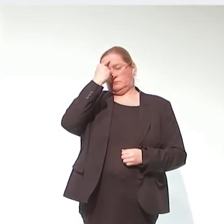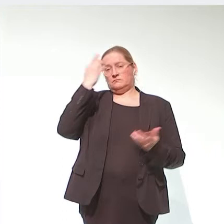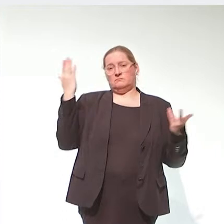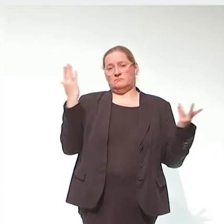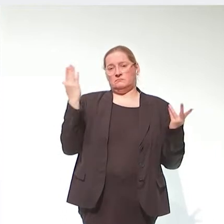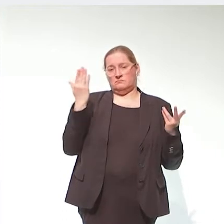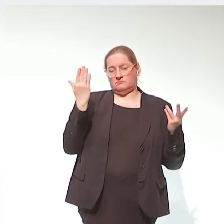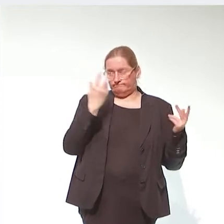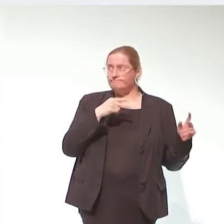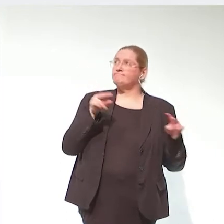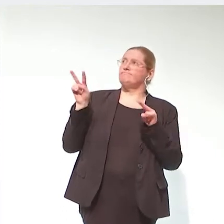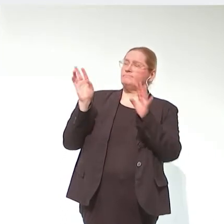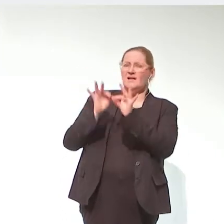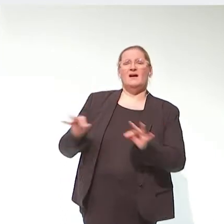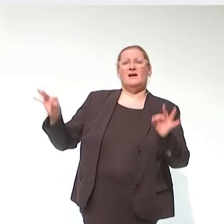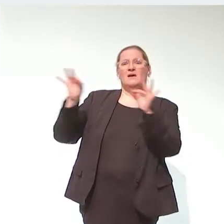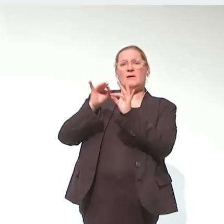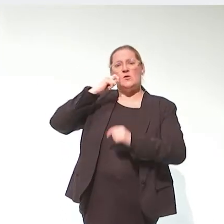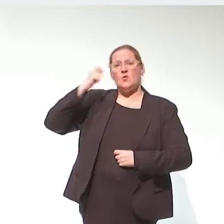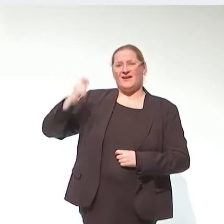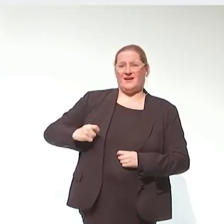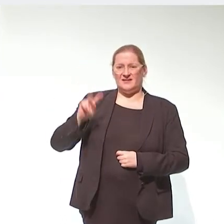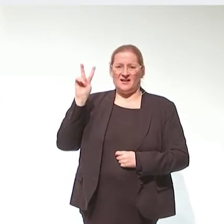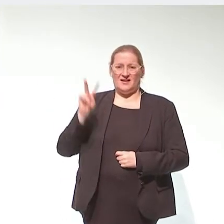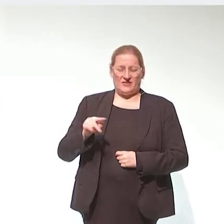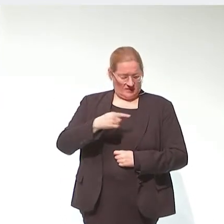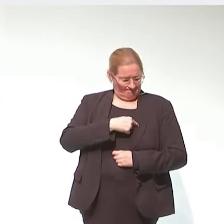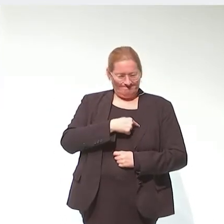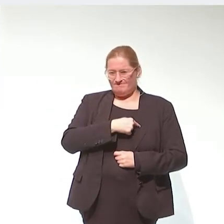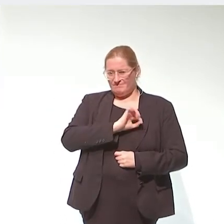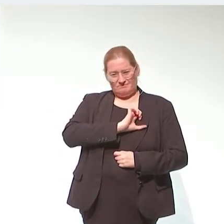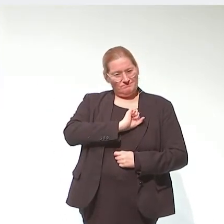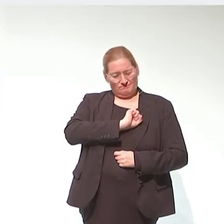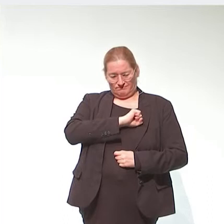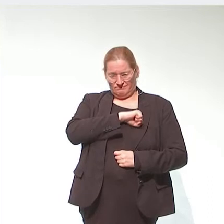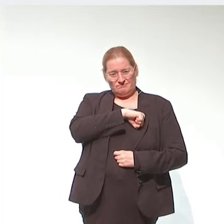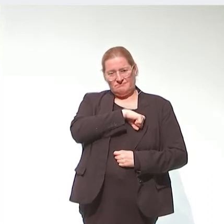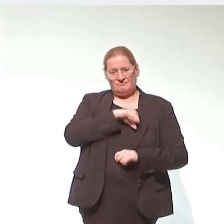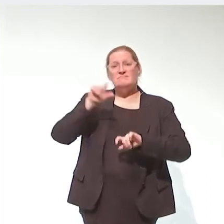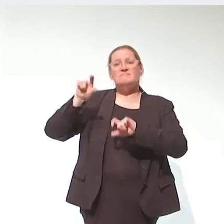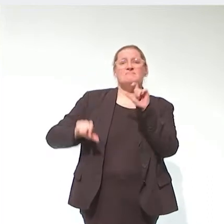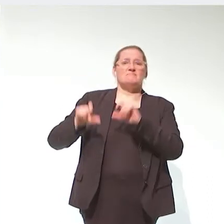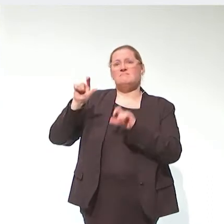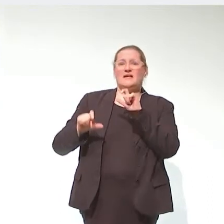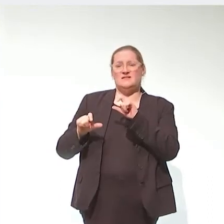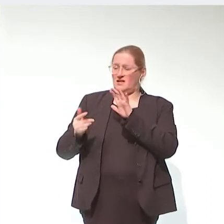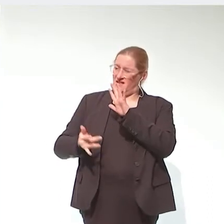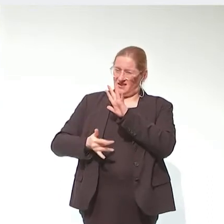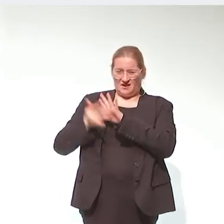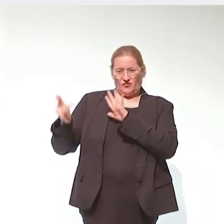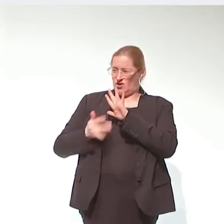pouring out of the countries as refugees from the invasion, and perhaps even more for those who are forced to stay